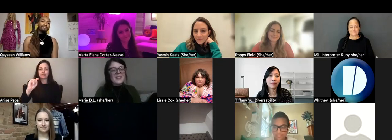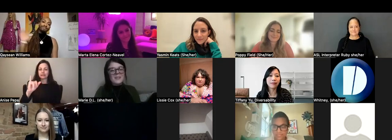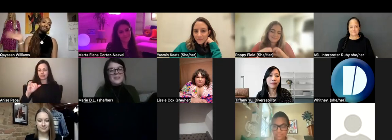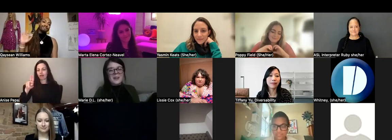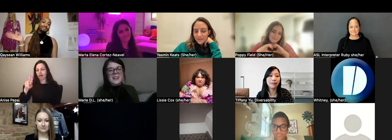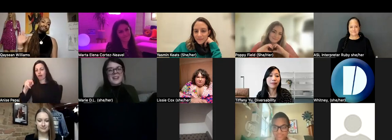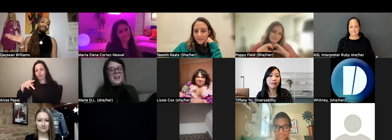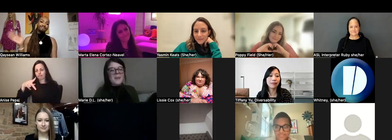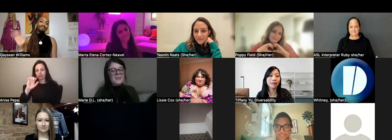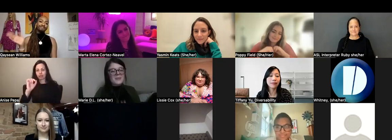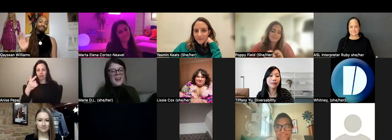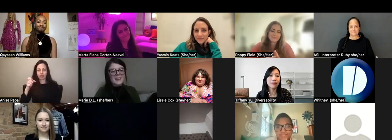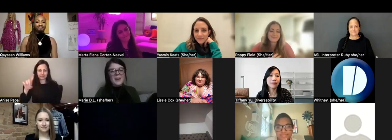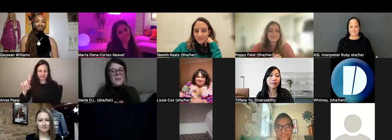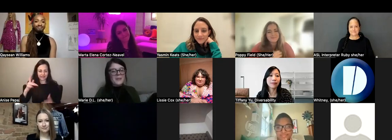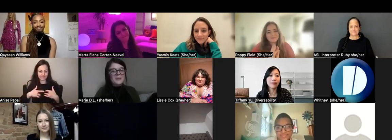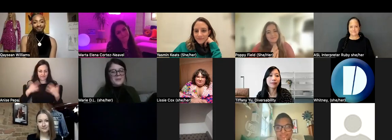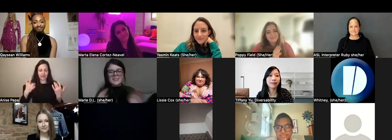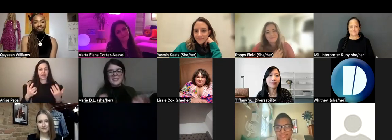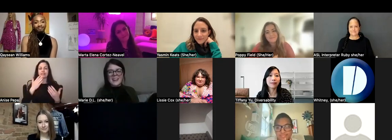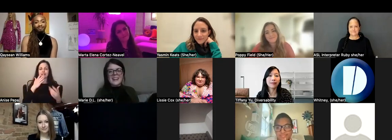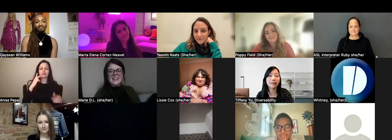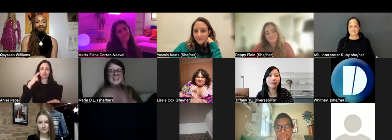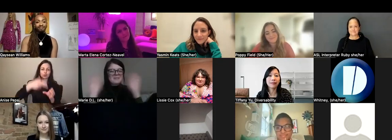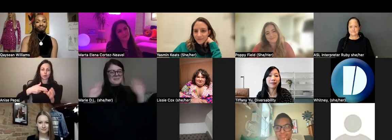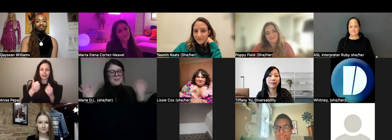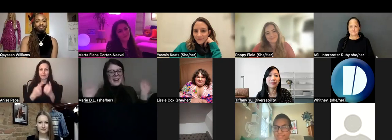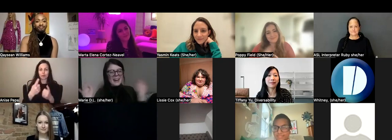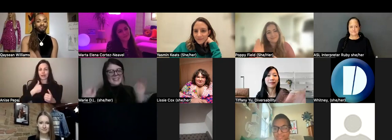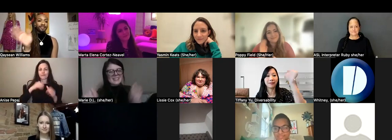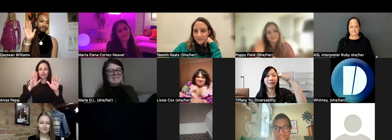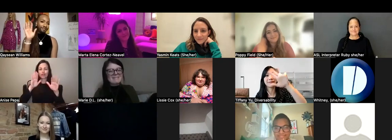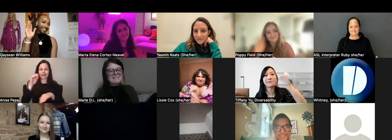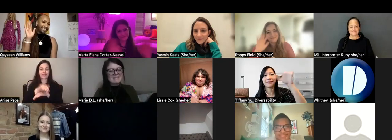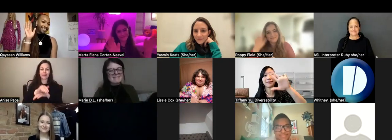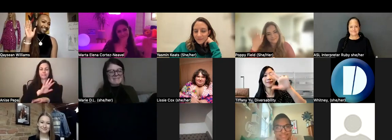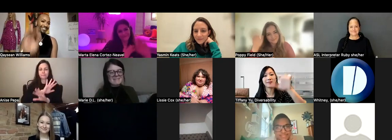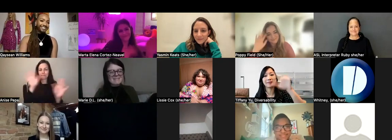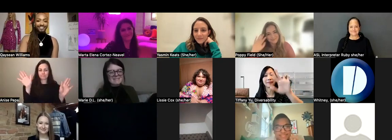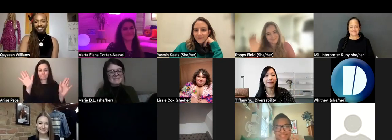all for joining, and I hope everyone has a wonderful rest of the night. Bye-bye.